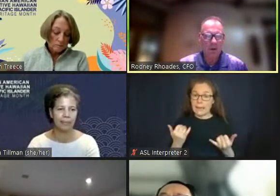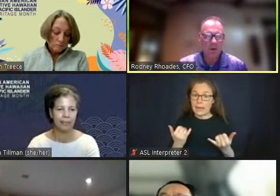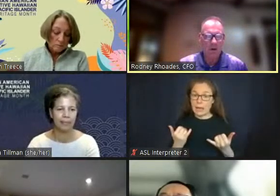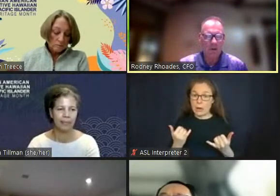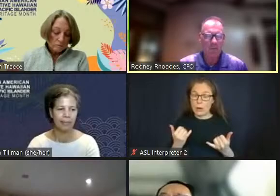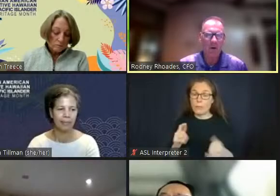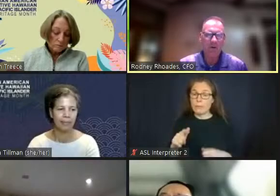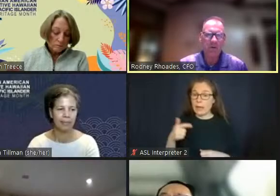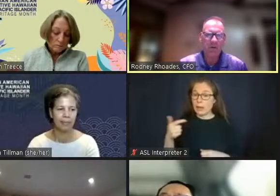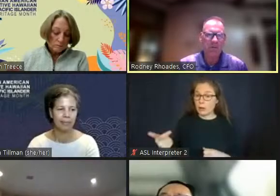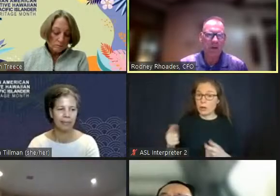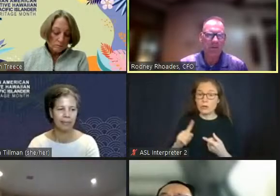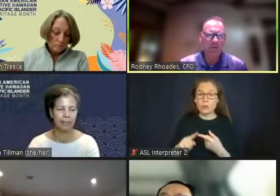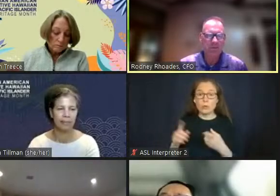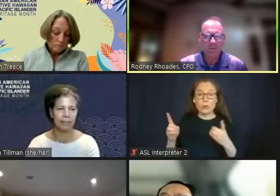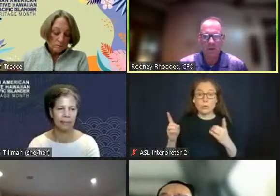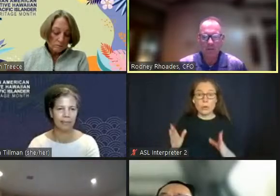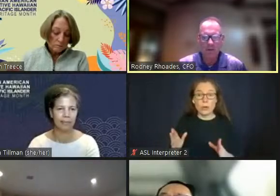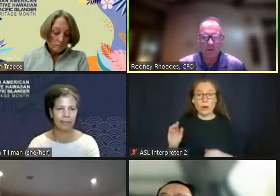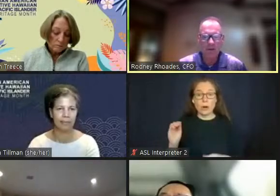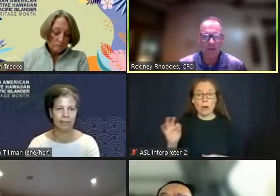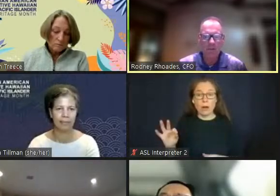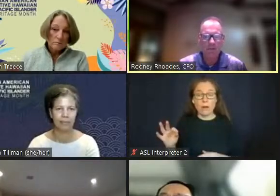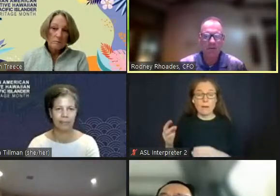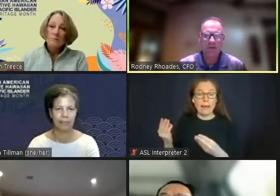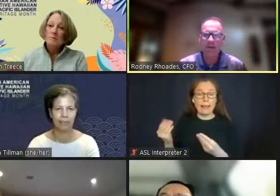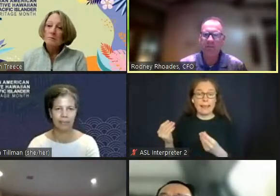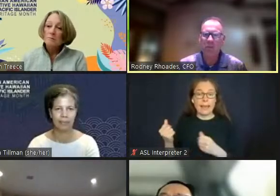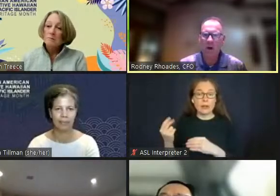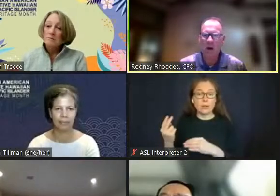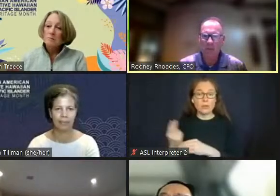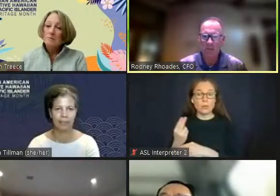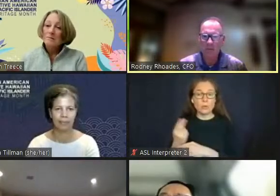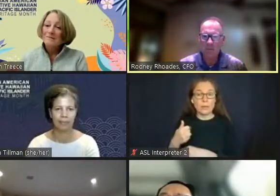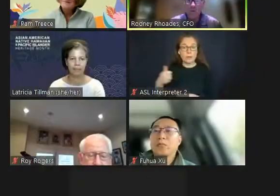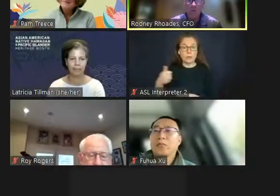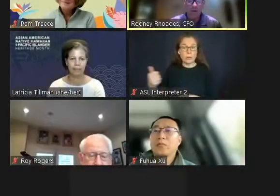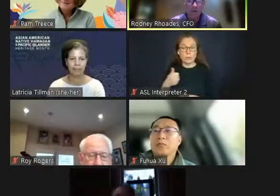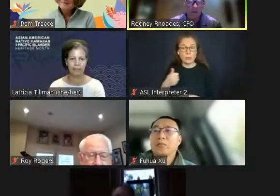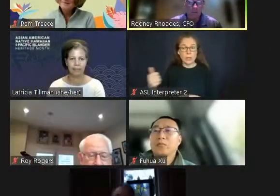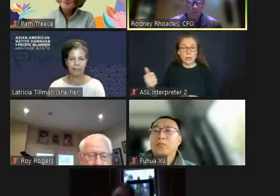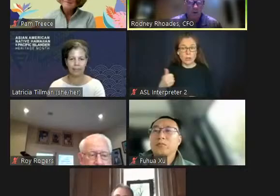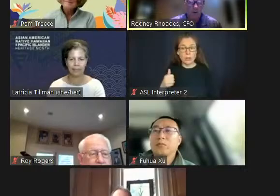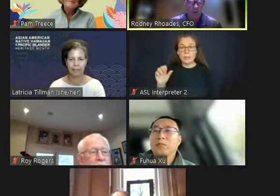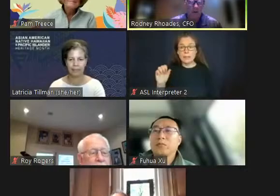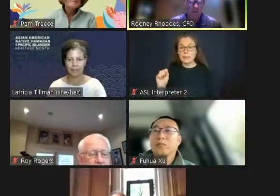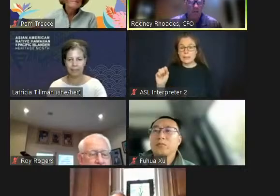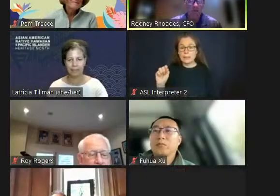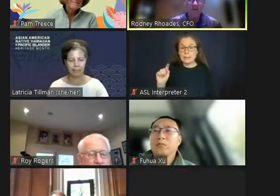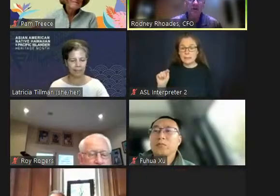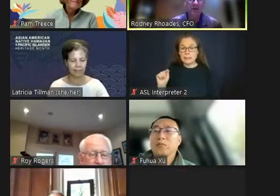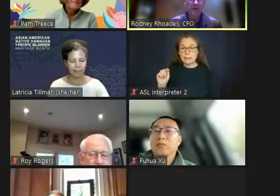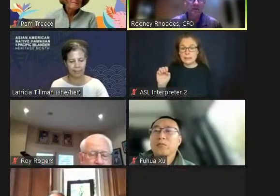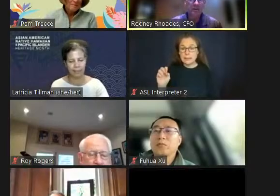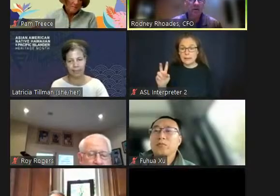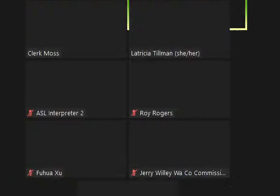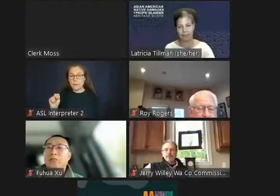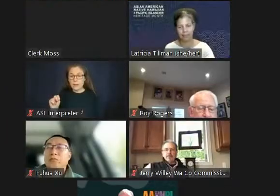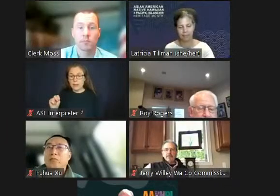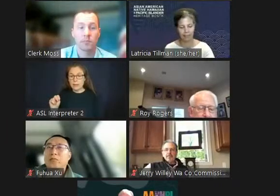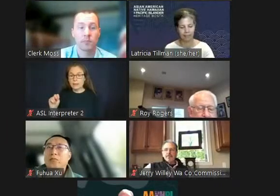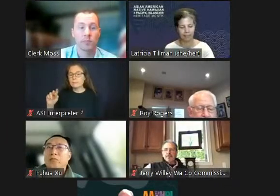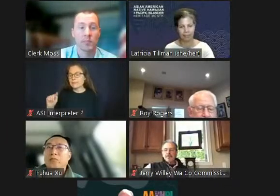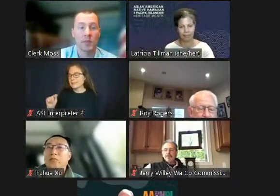to our Director of Land Use and Transportation, Mr. Stephen Roberts. We will begin our presentation this